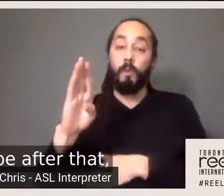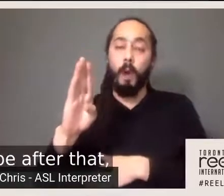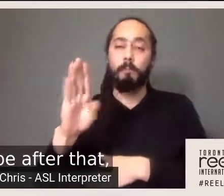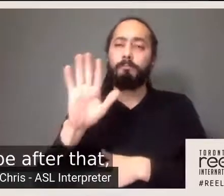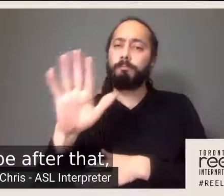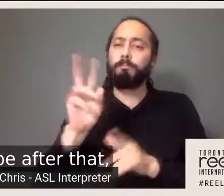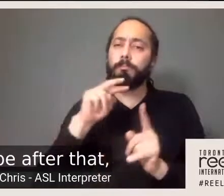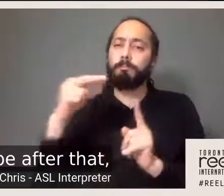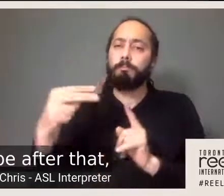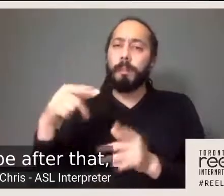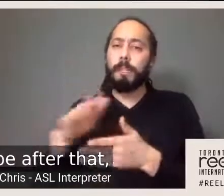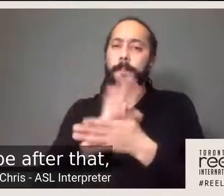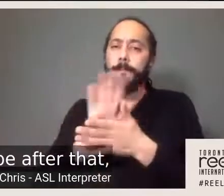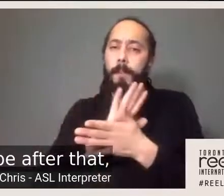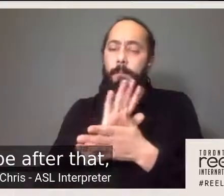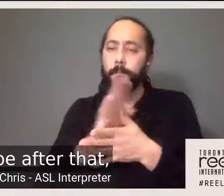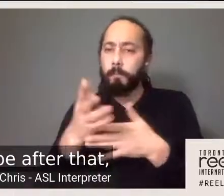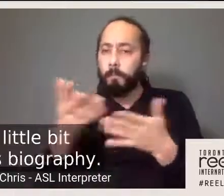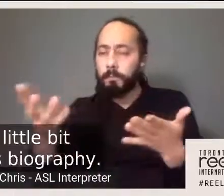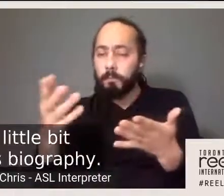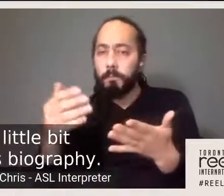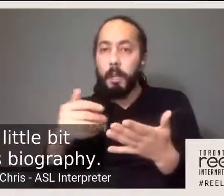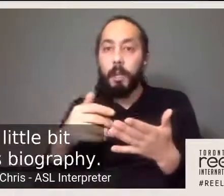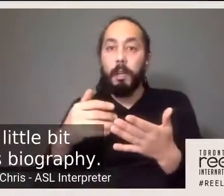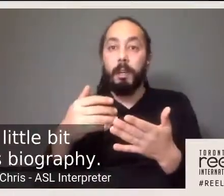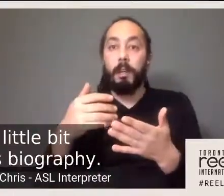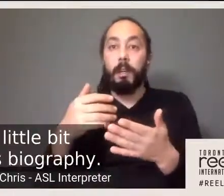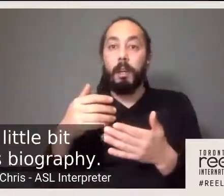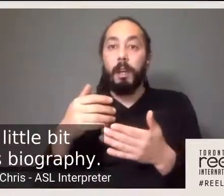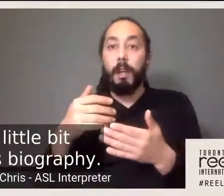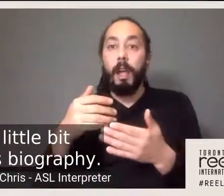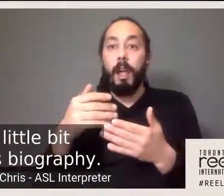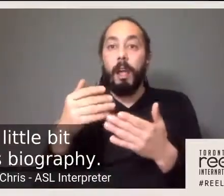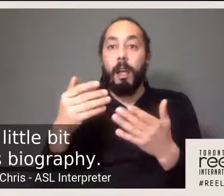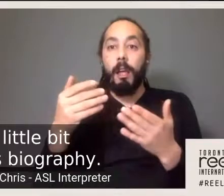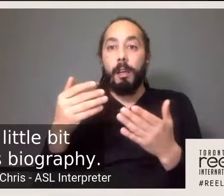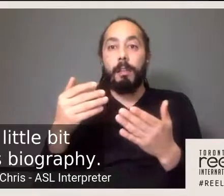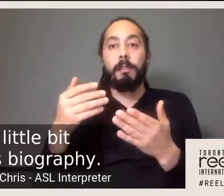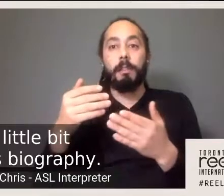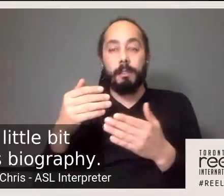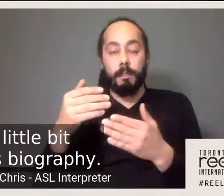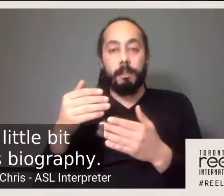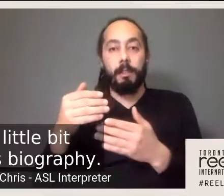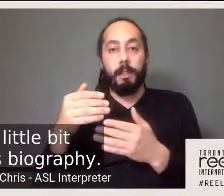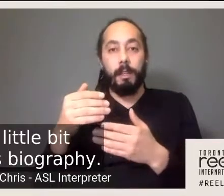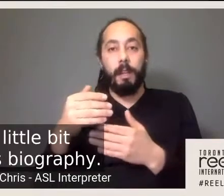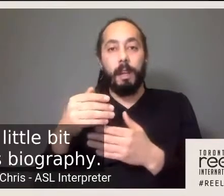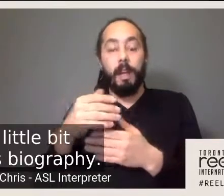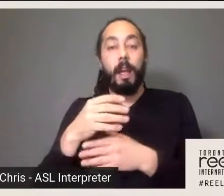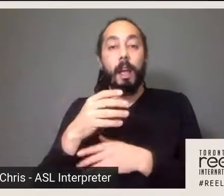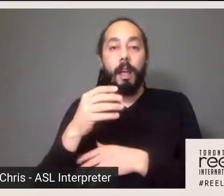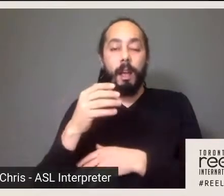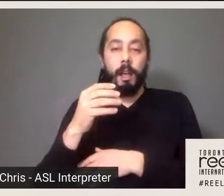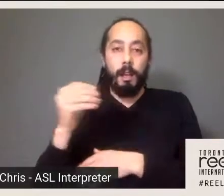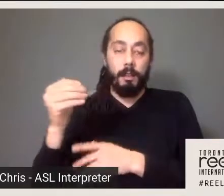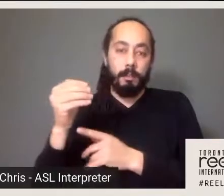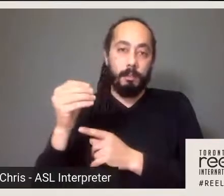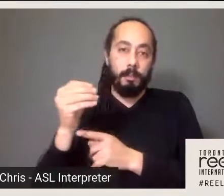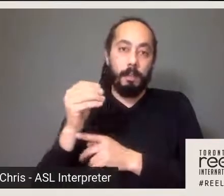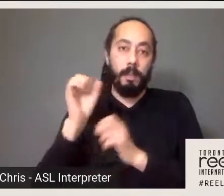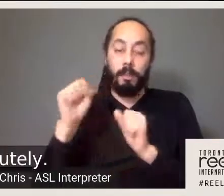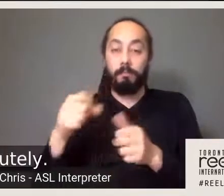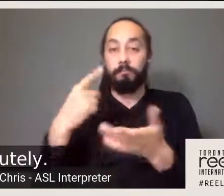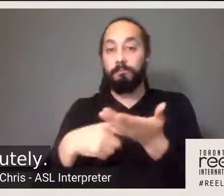through? And then also, maybe after that, we can talk a little bit more of Obayashi's